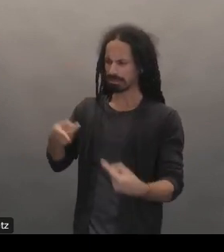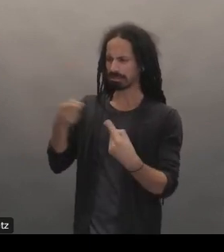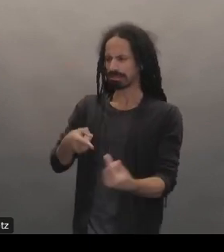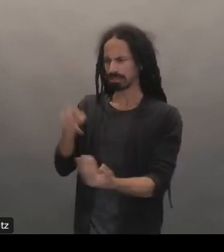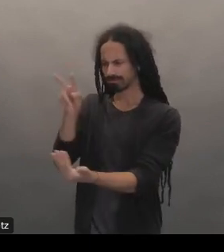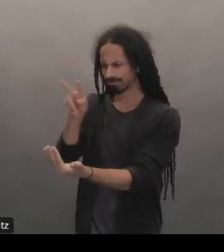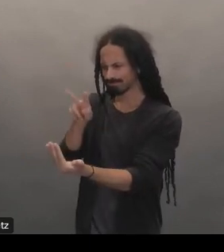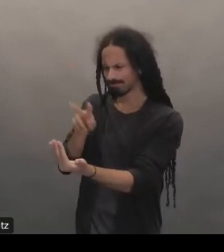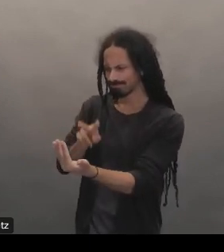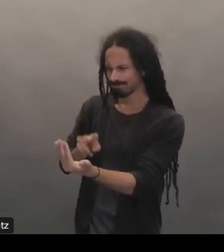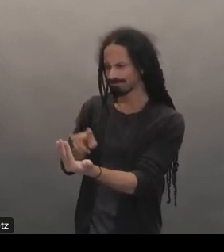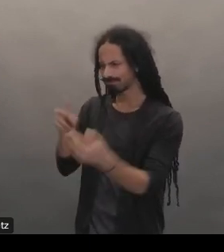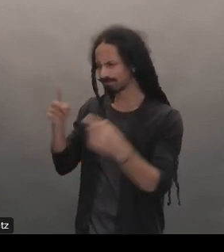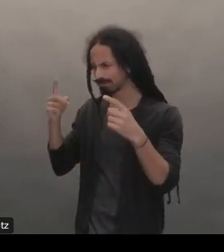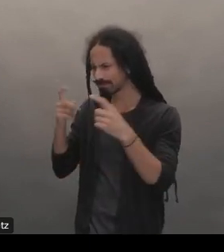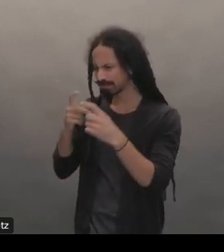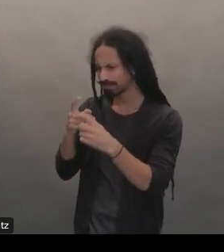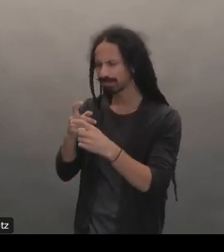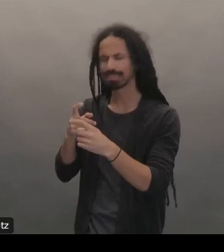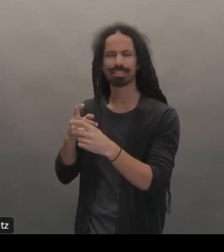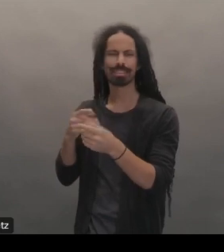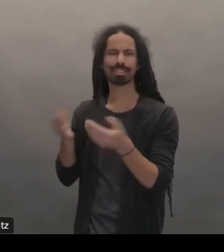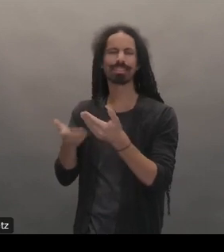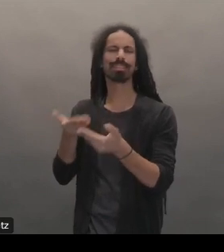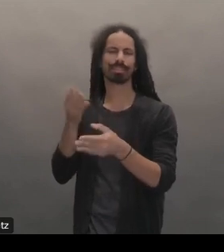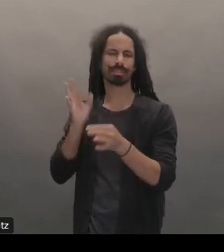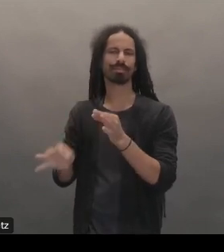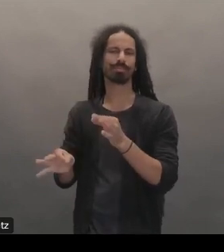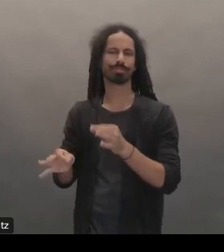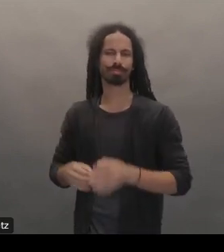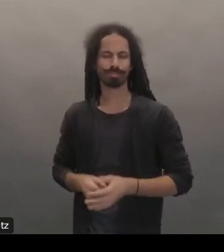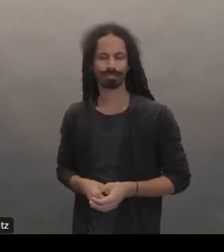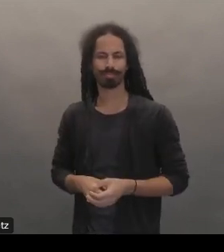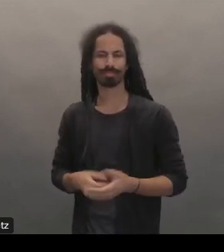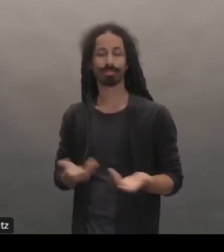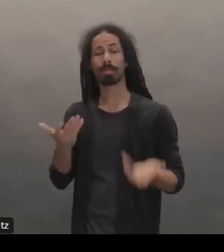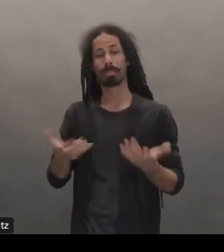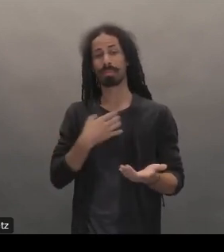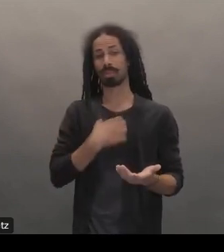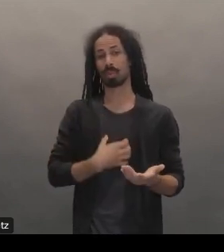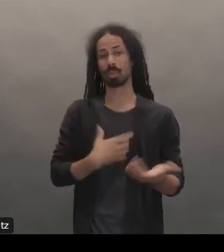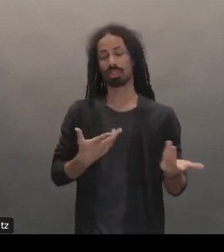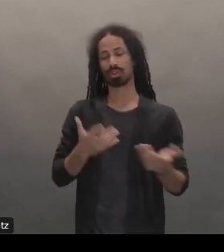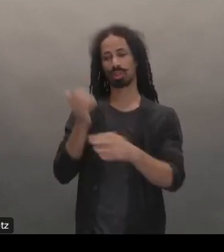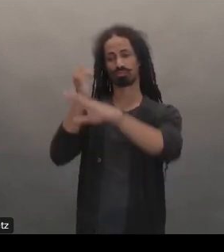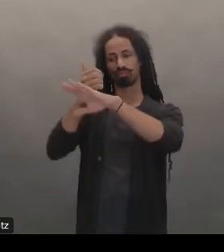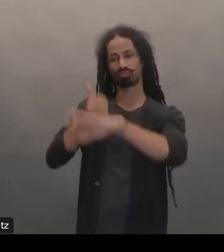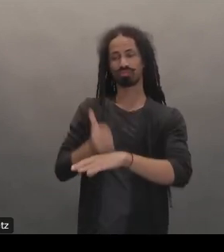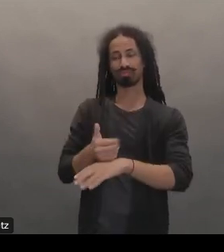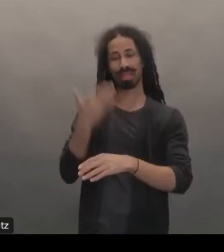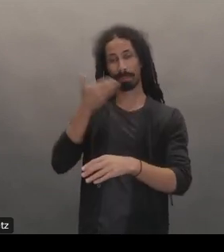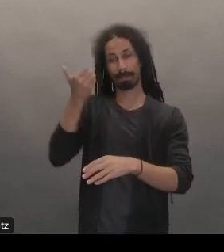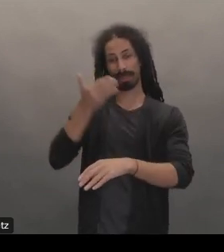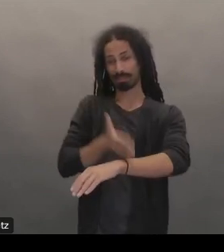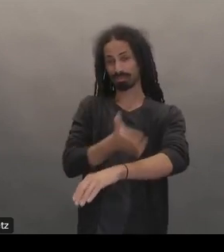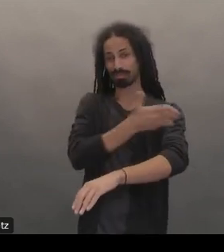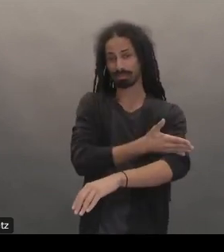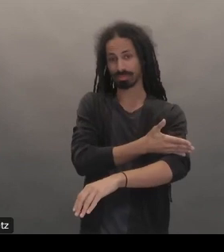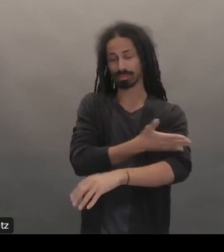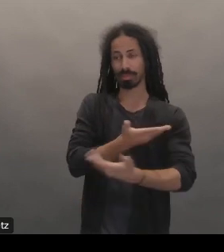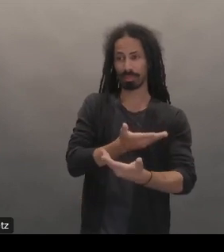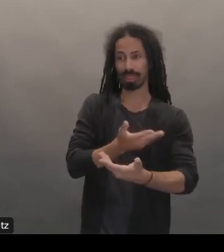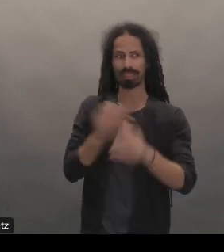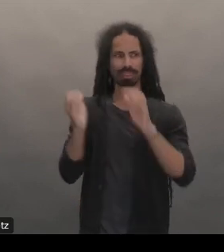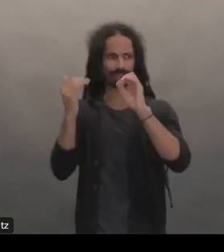read. So yeah, maybe you wish you could be a bit more creative in the way that you format your paper, but your instructors